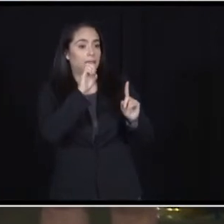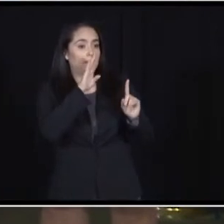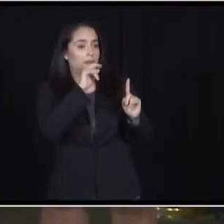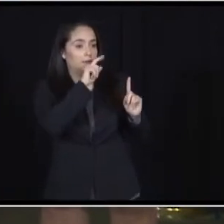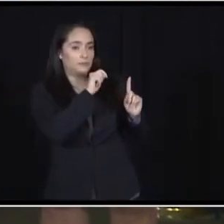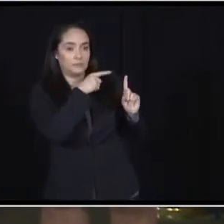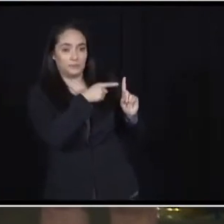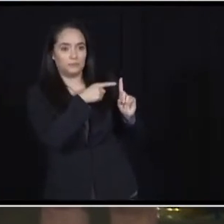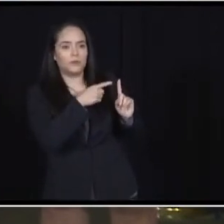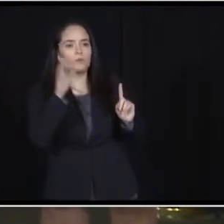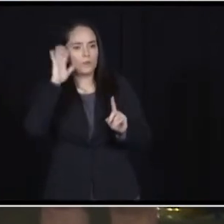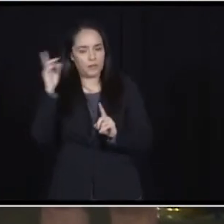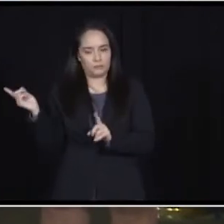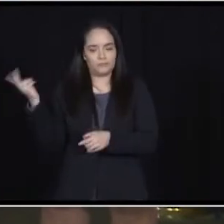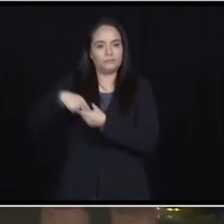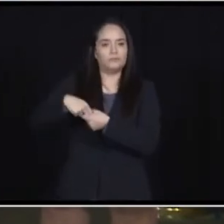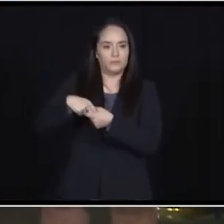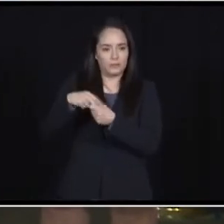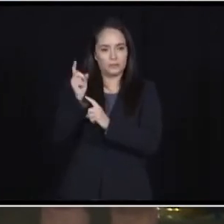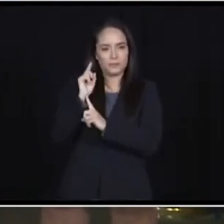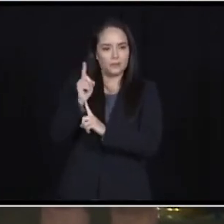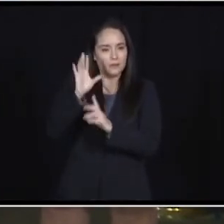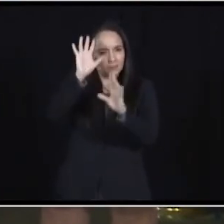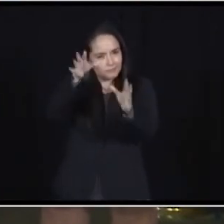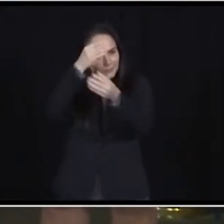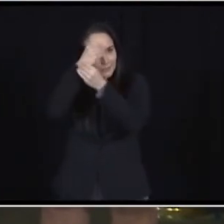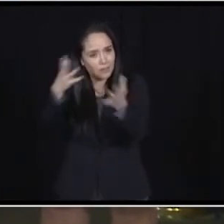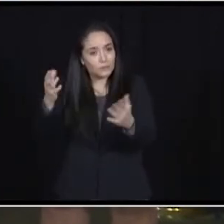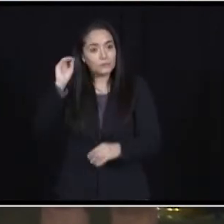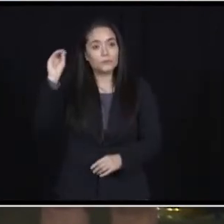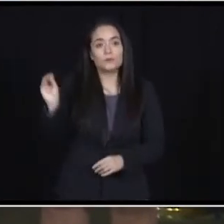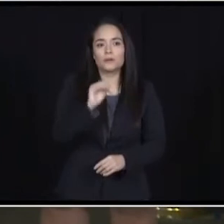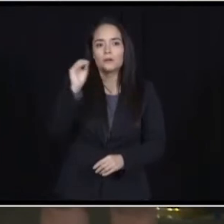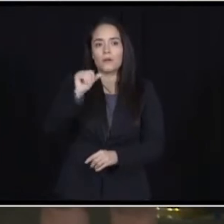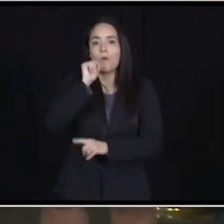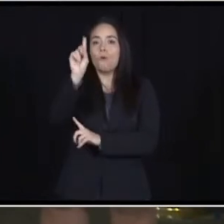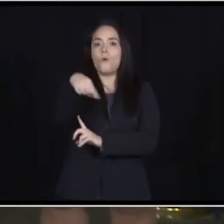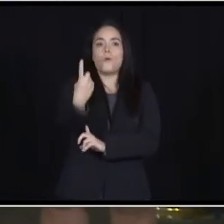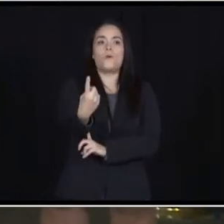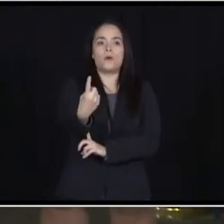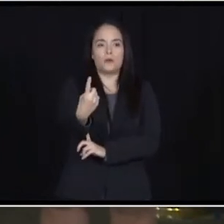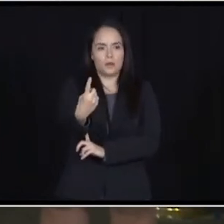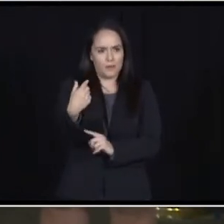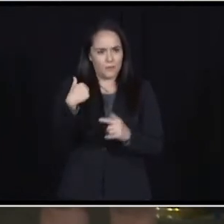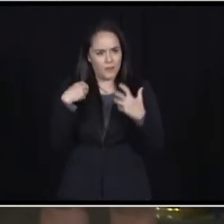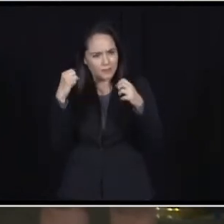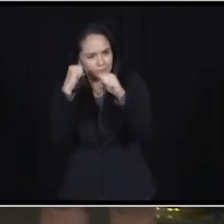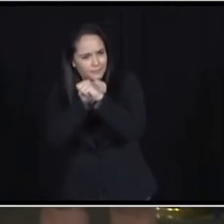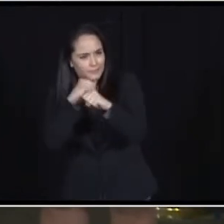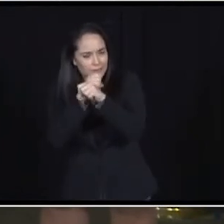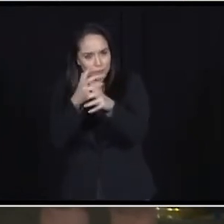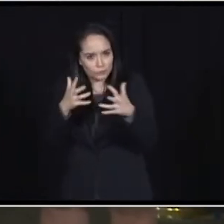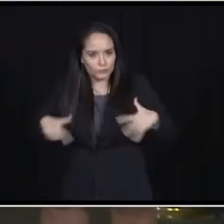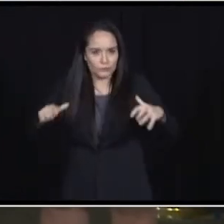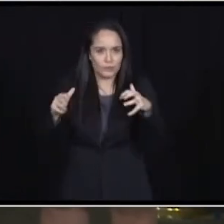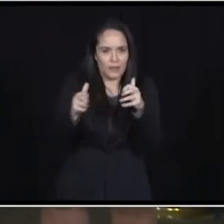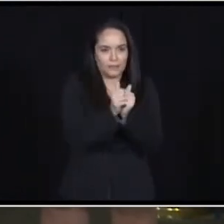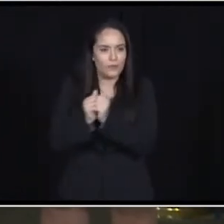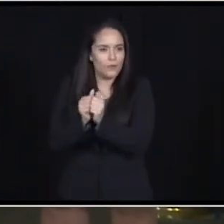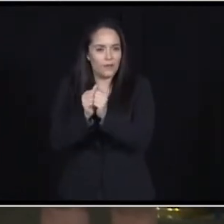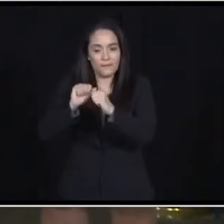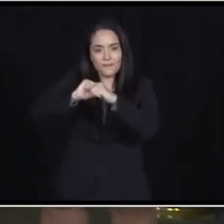all fighting the same battle right now, and we are fighting it together. We are stronger than this virus because we